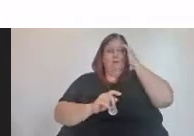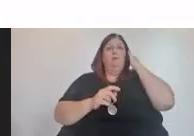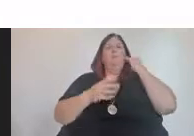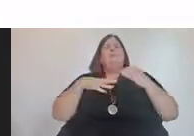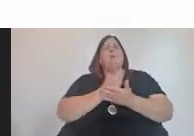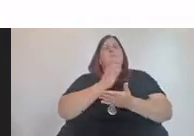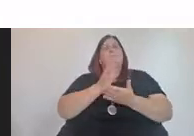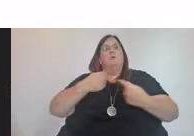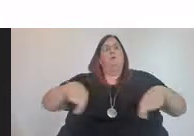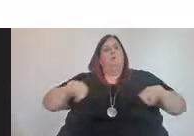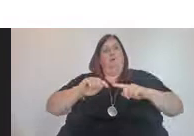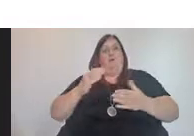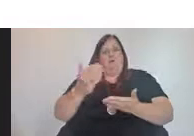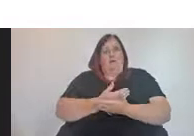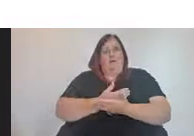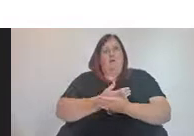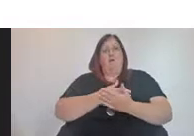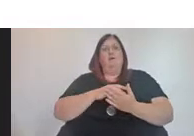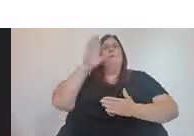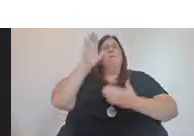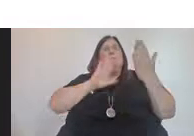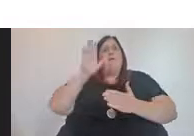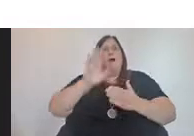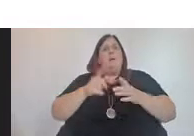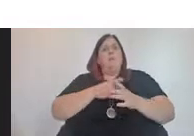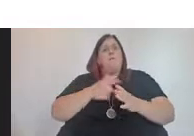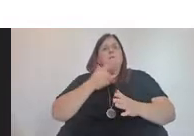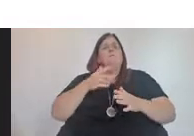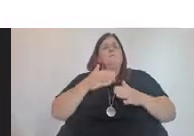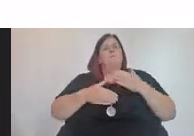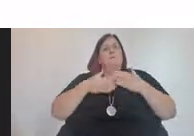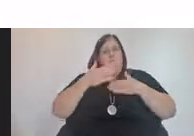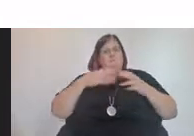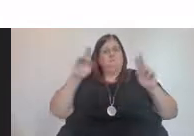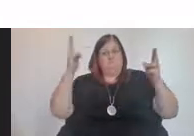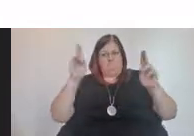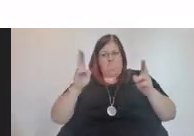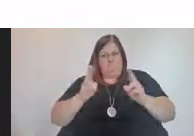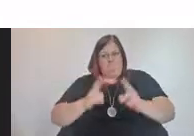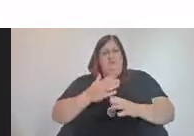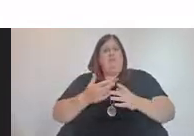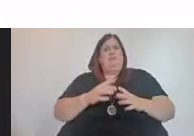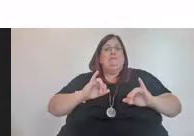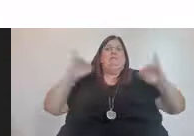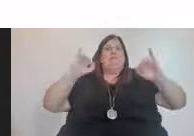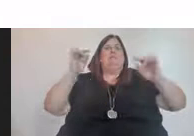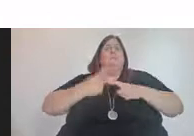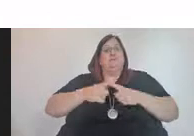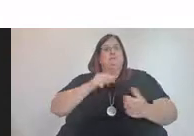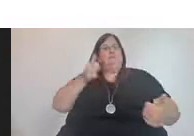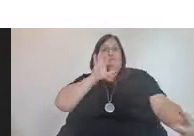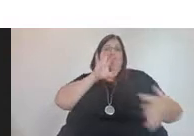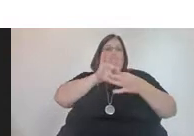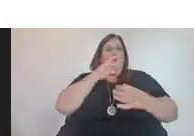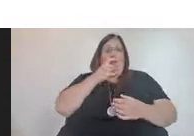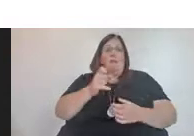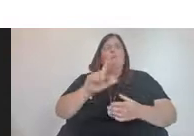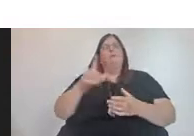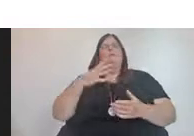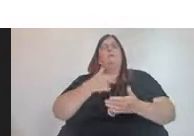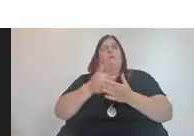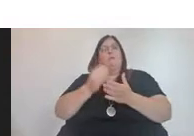and face-to-face appointments didn't happen unless they were absolutely necessary. People were still able to access the care they